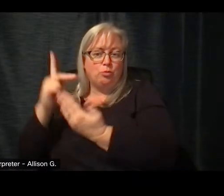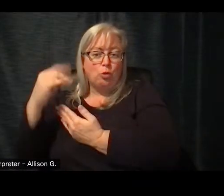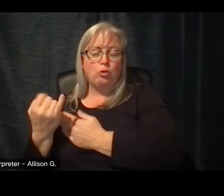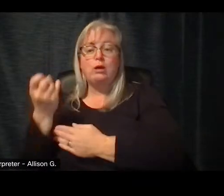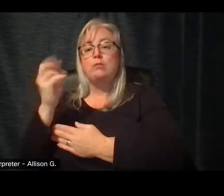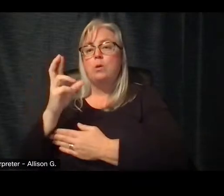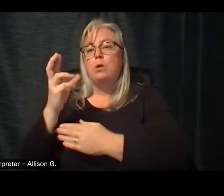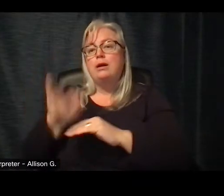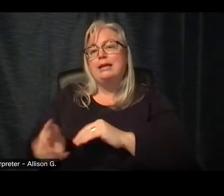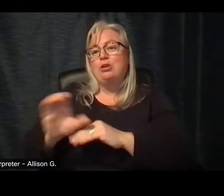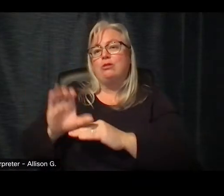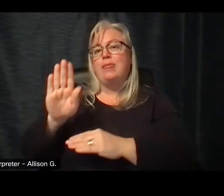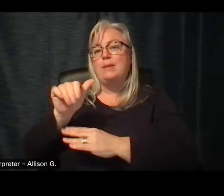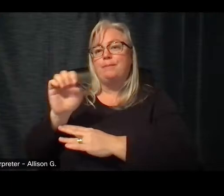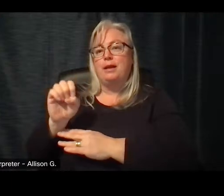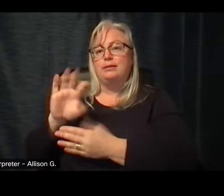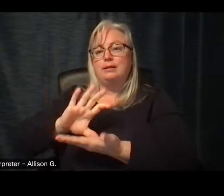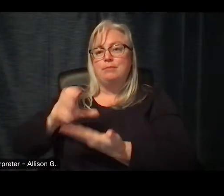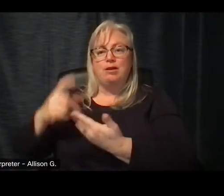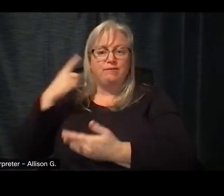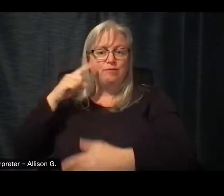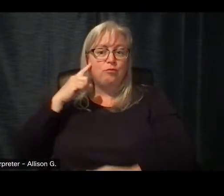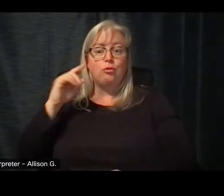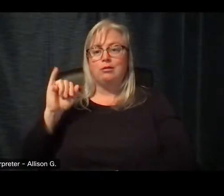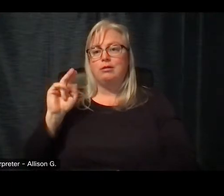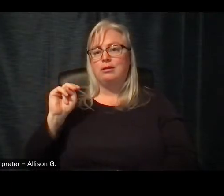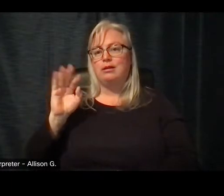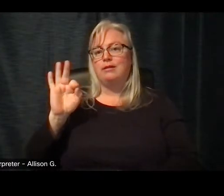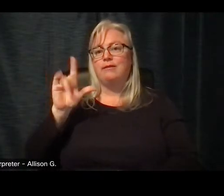the base amount for inflation.